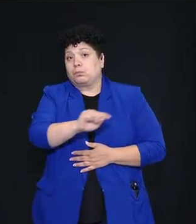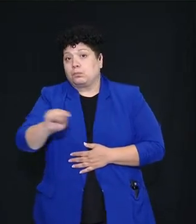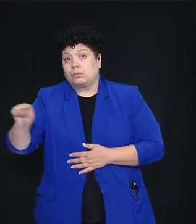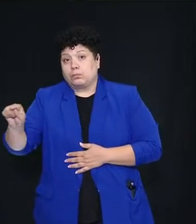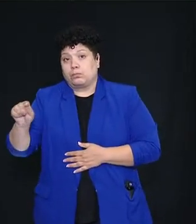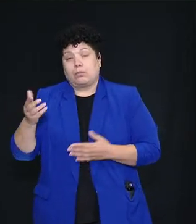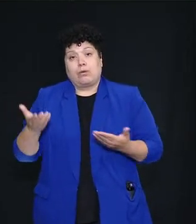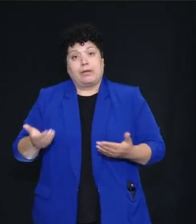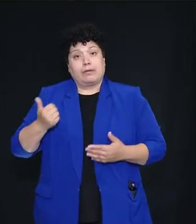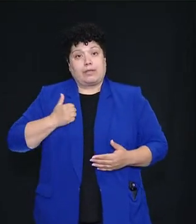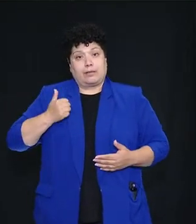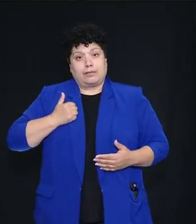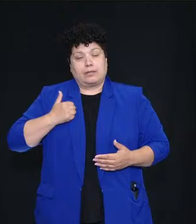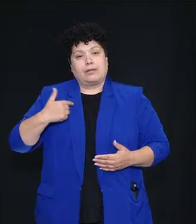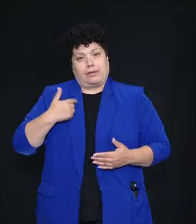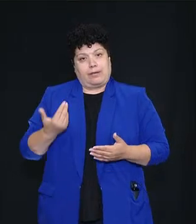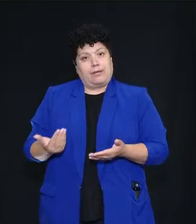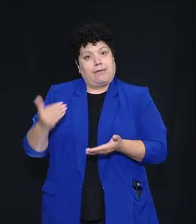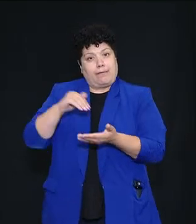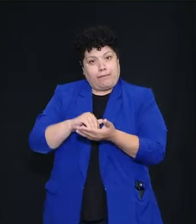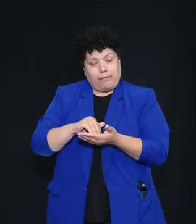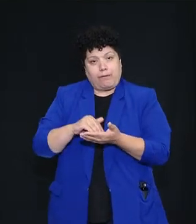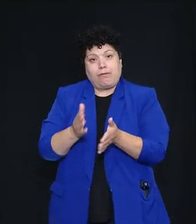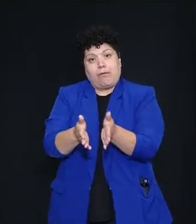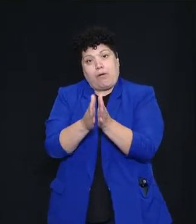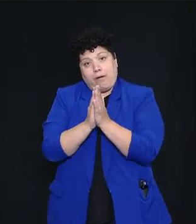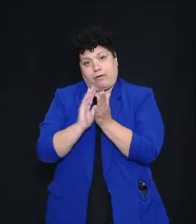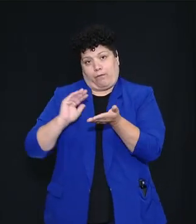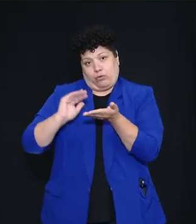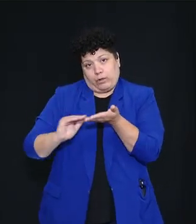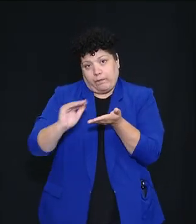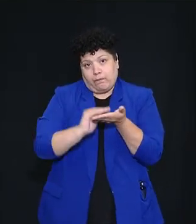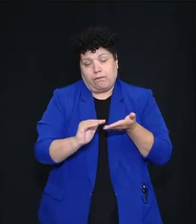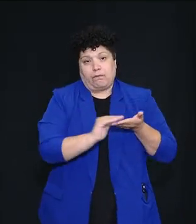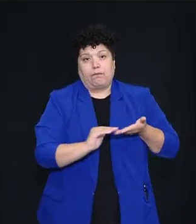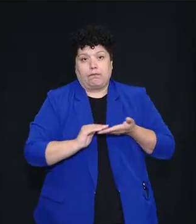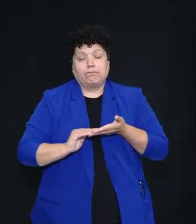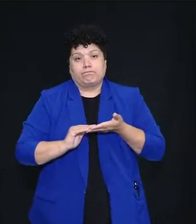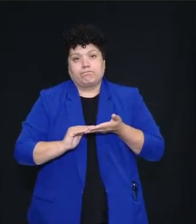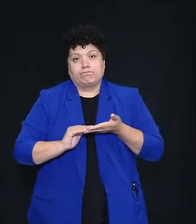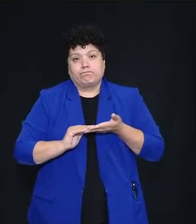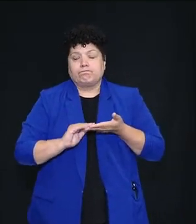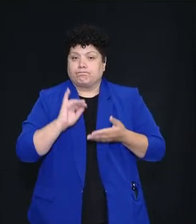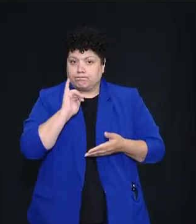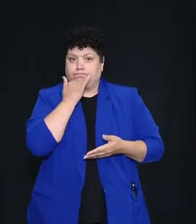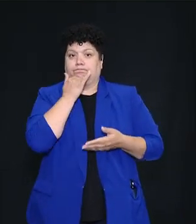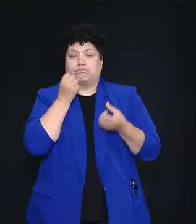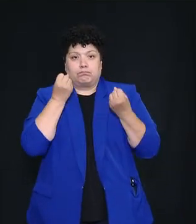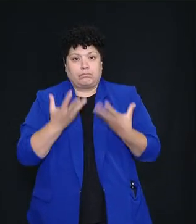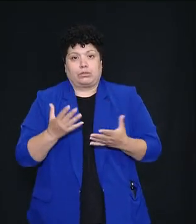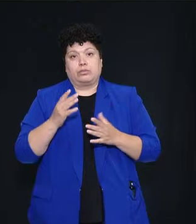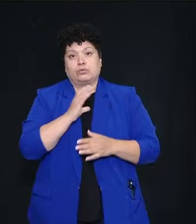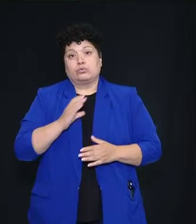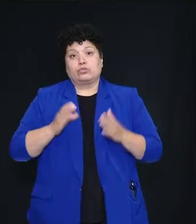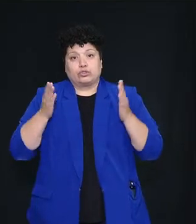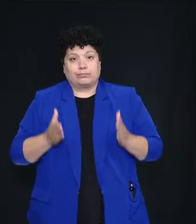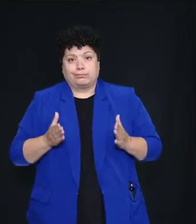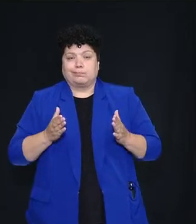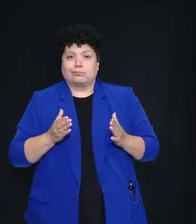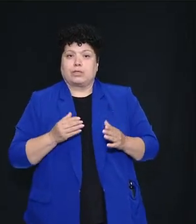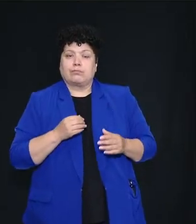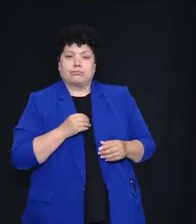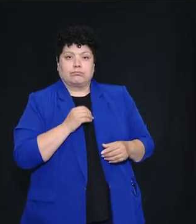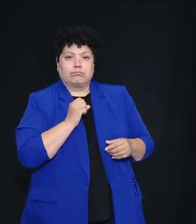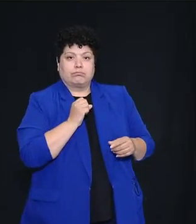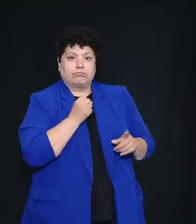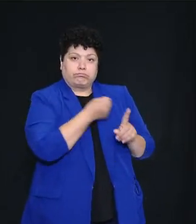I renew my request for forgiveness for the wrong done by so many Christians to the Indigenous